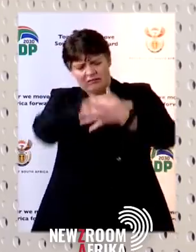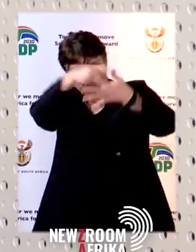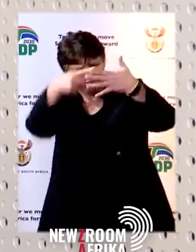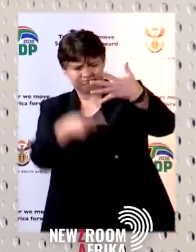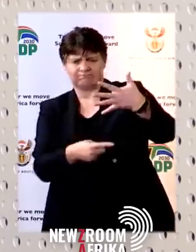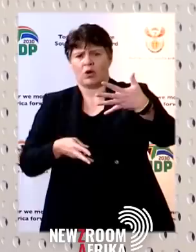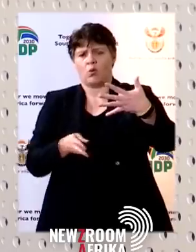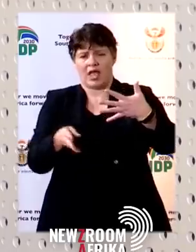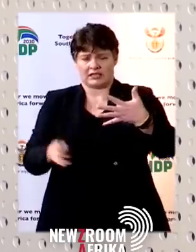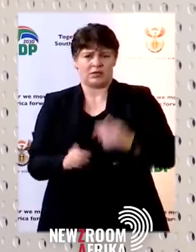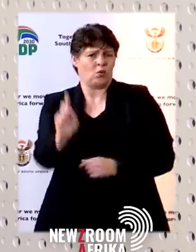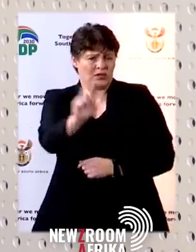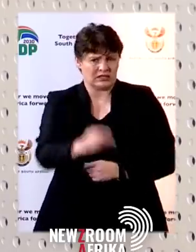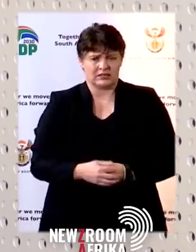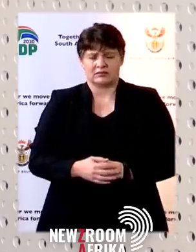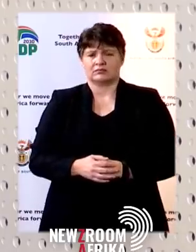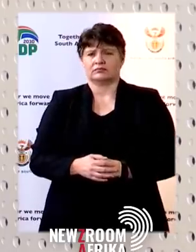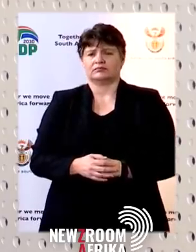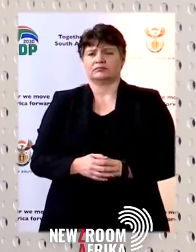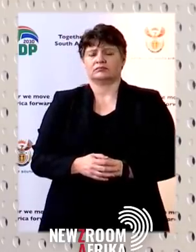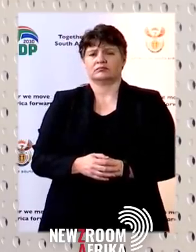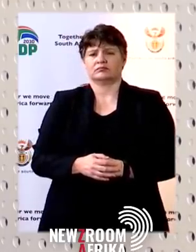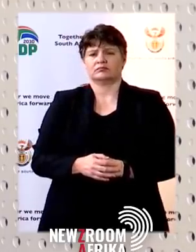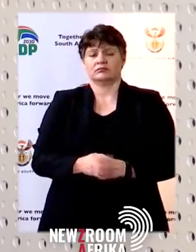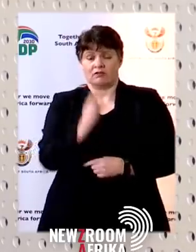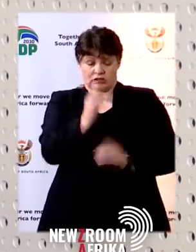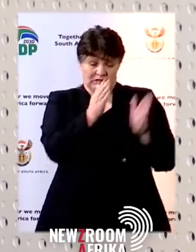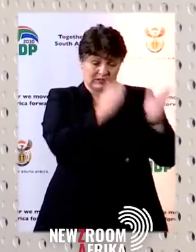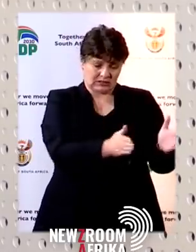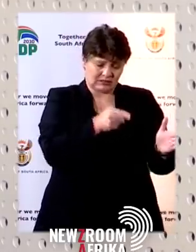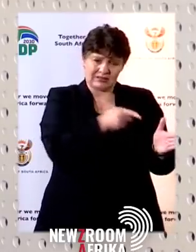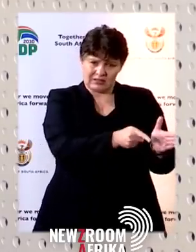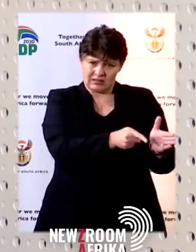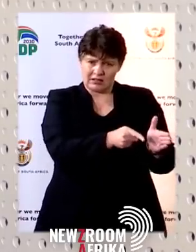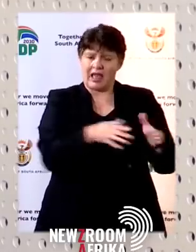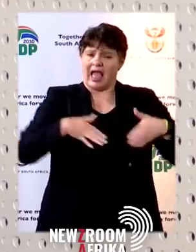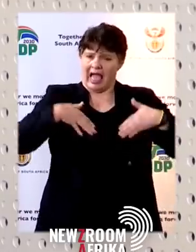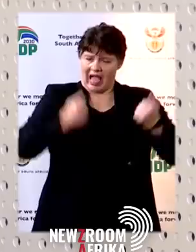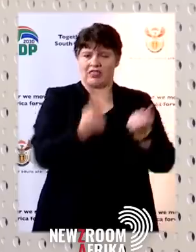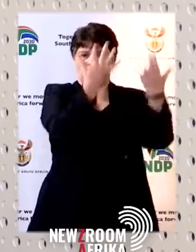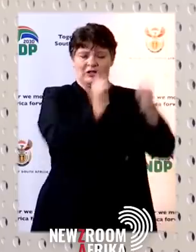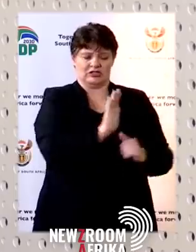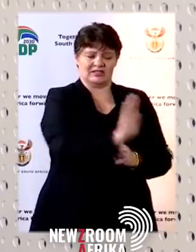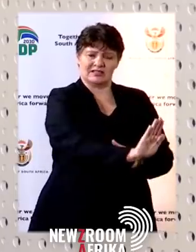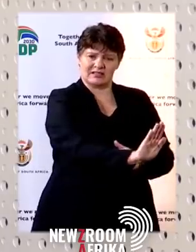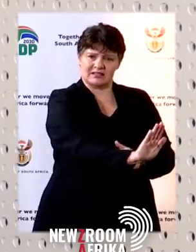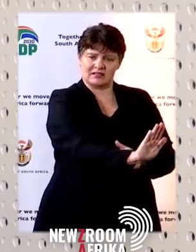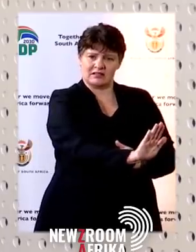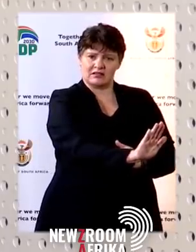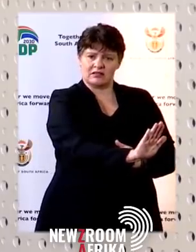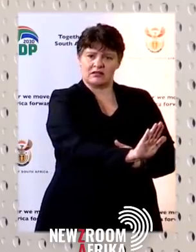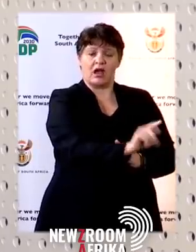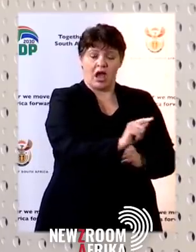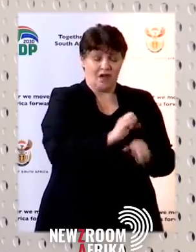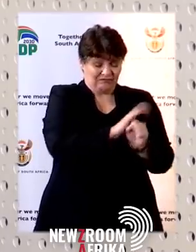components. Namely, firstly, an extraordinary health budget to respond to